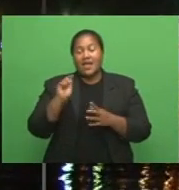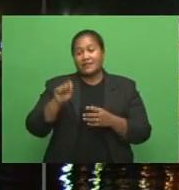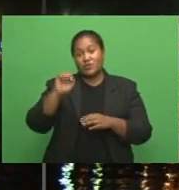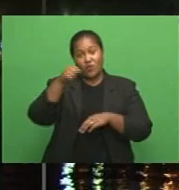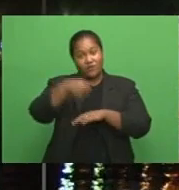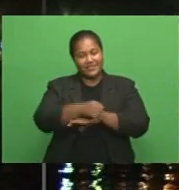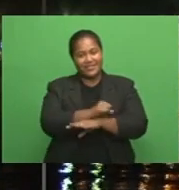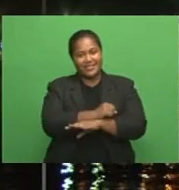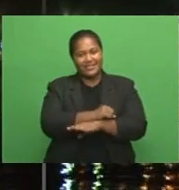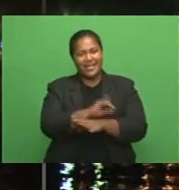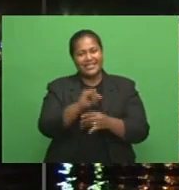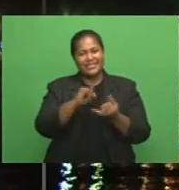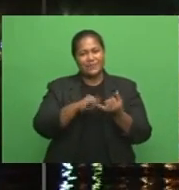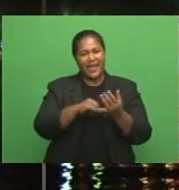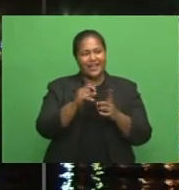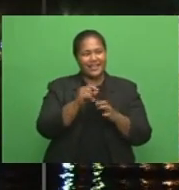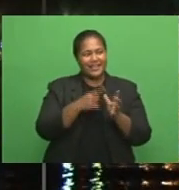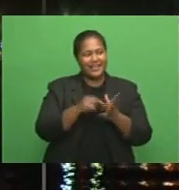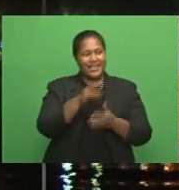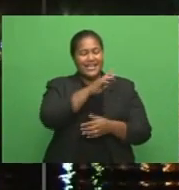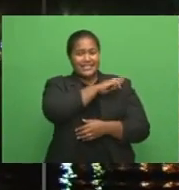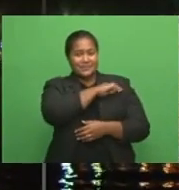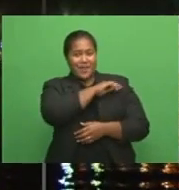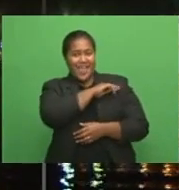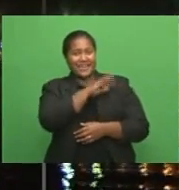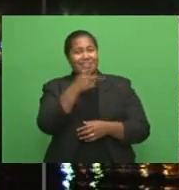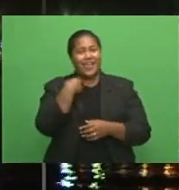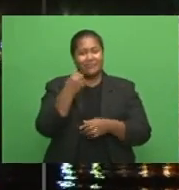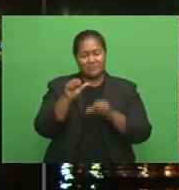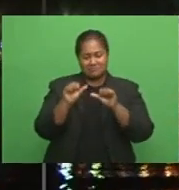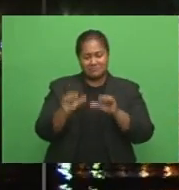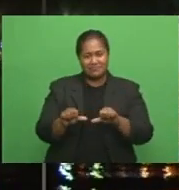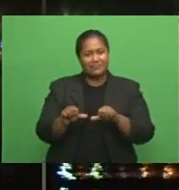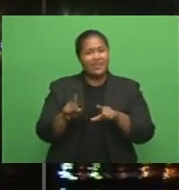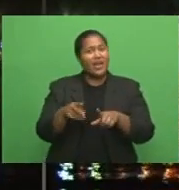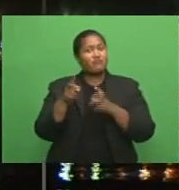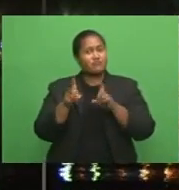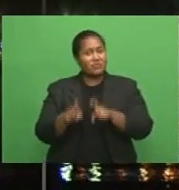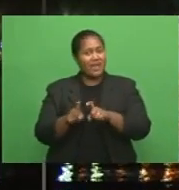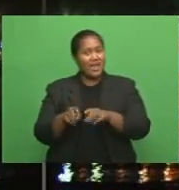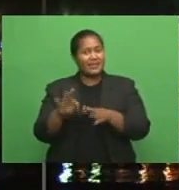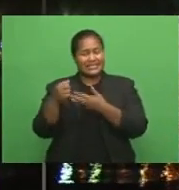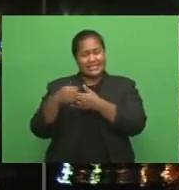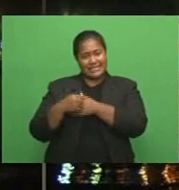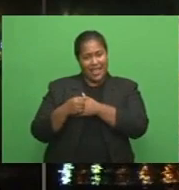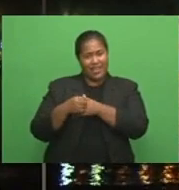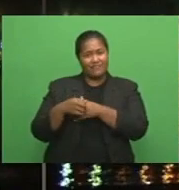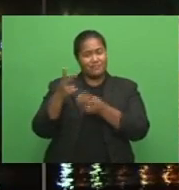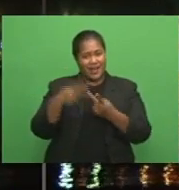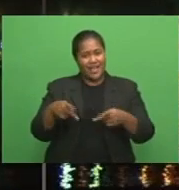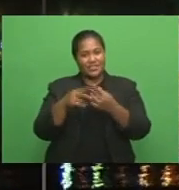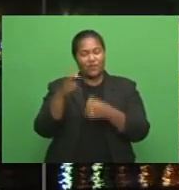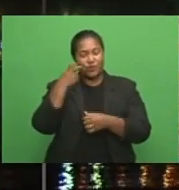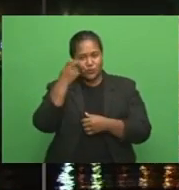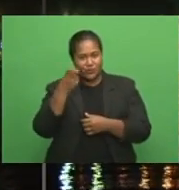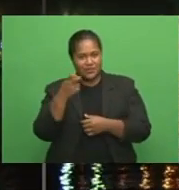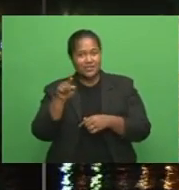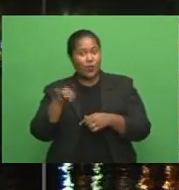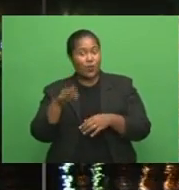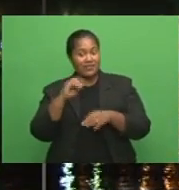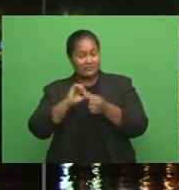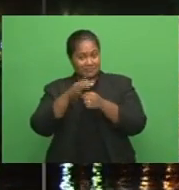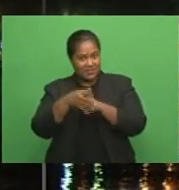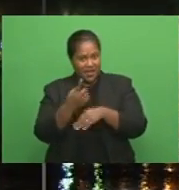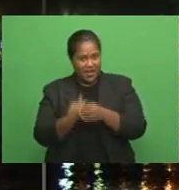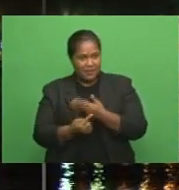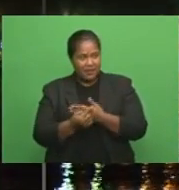Spanish authorities are insisting the country remains a safe destination for tourists after rising COVID-19 cases. The Spanish